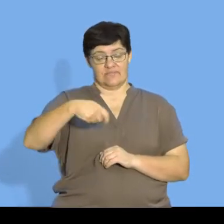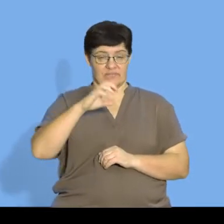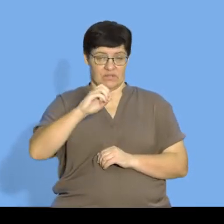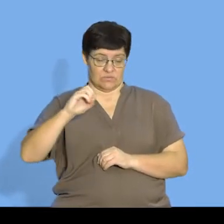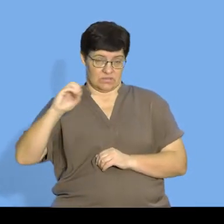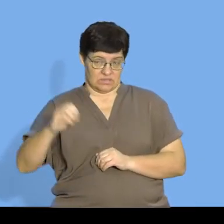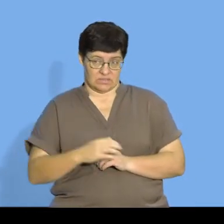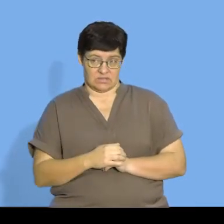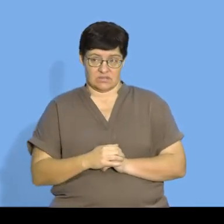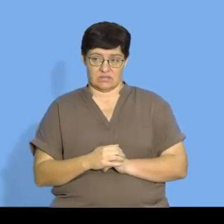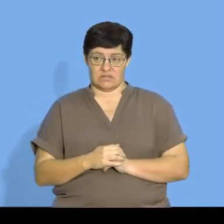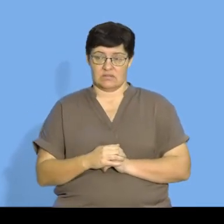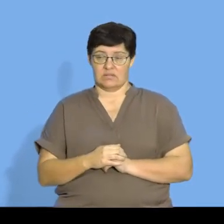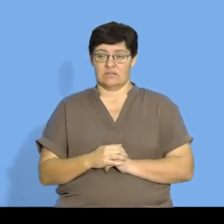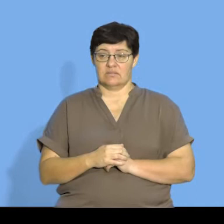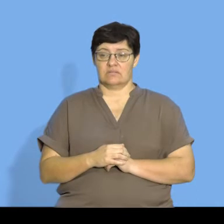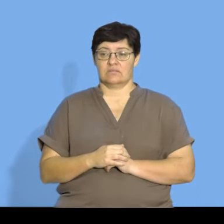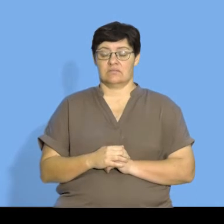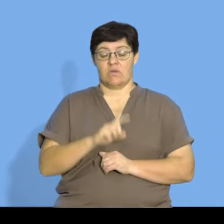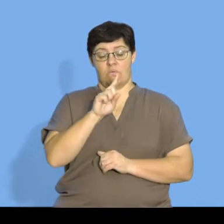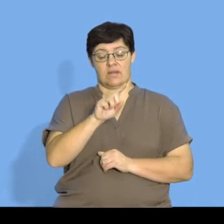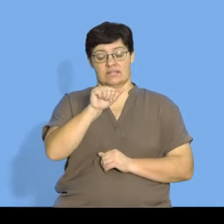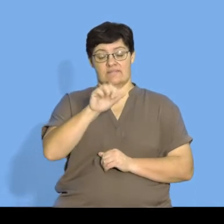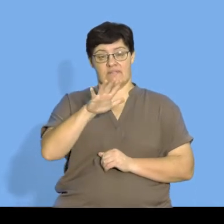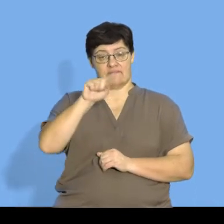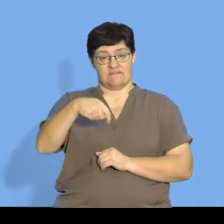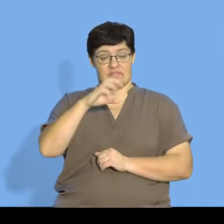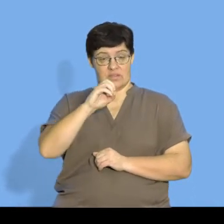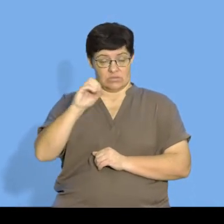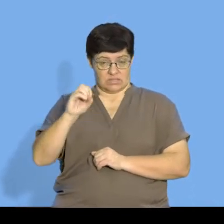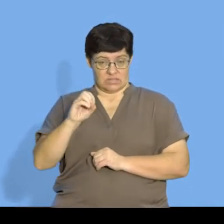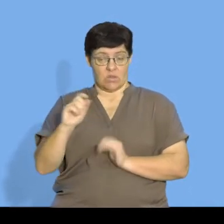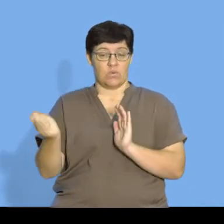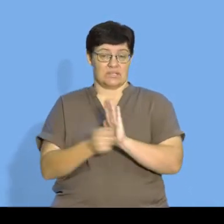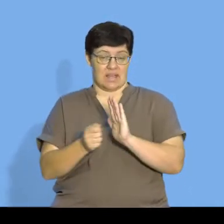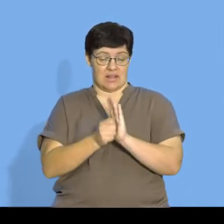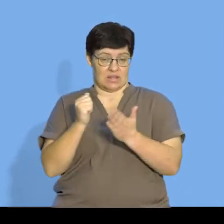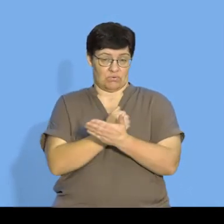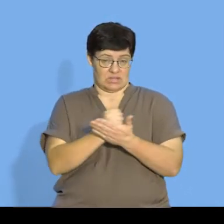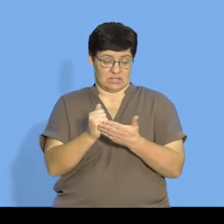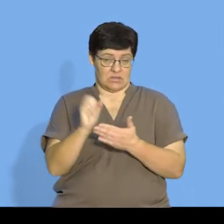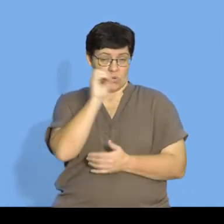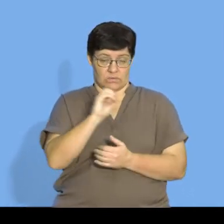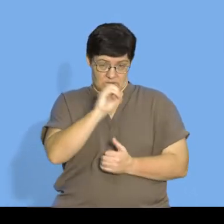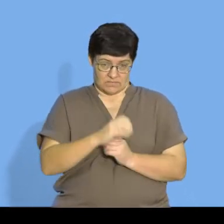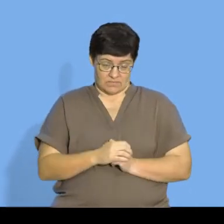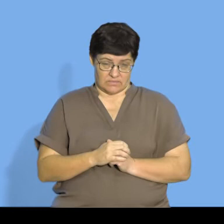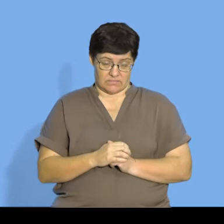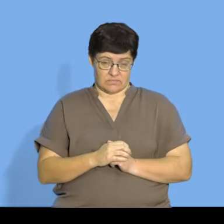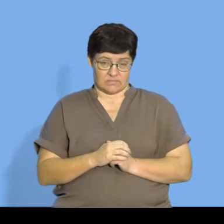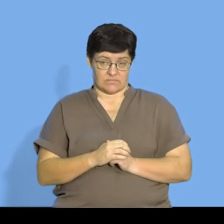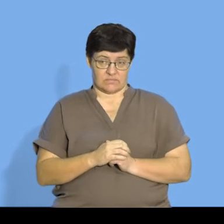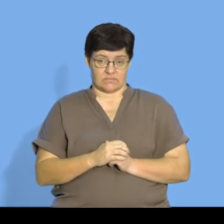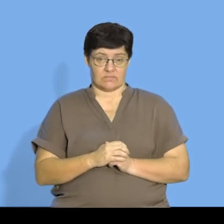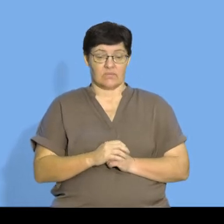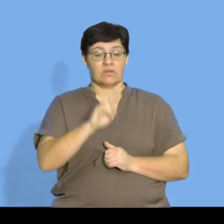165,000 Rand. Okay, so there we have it, 165,000 Rand for October. Firstly, we are